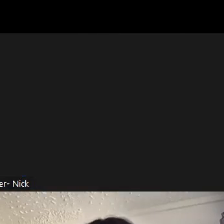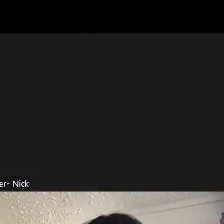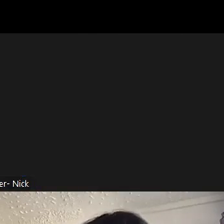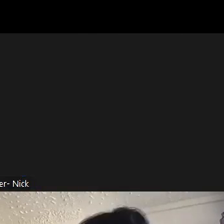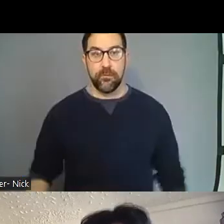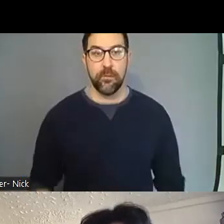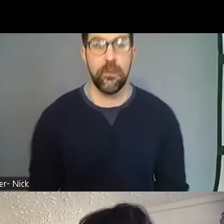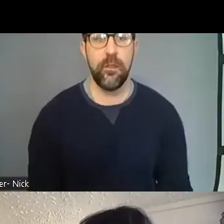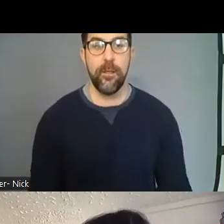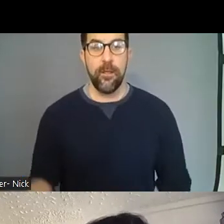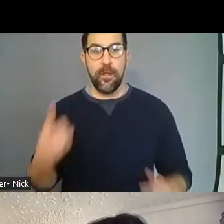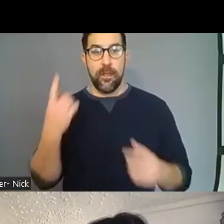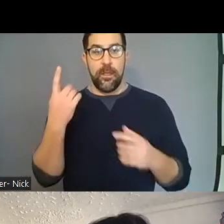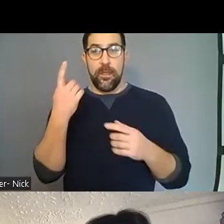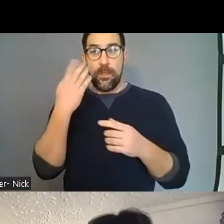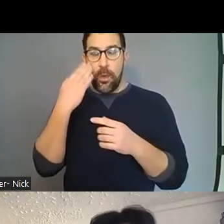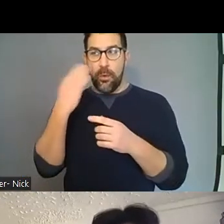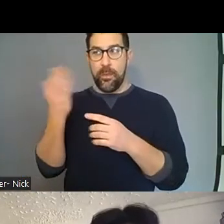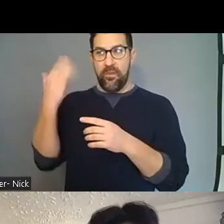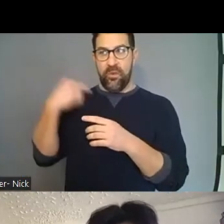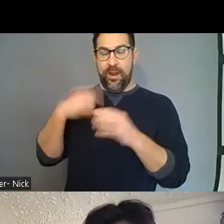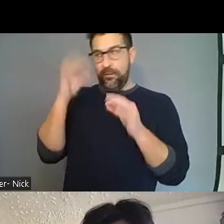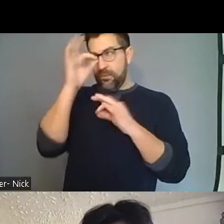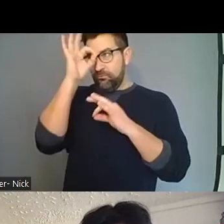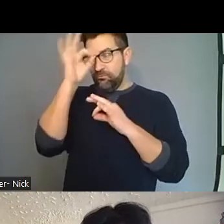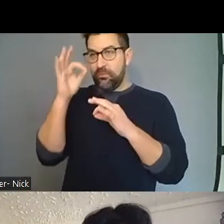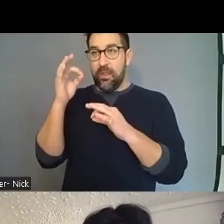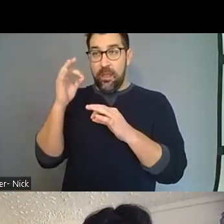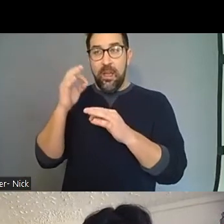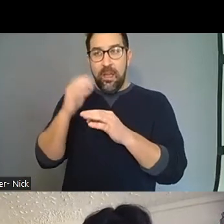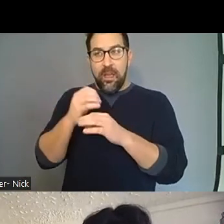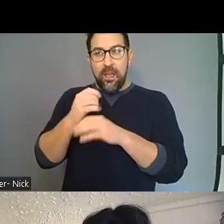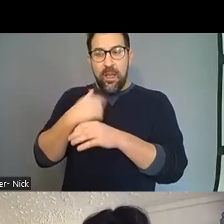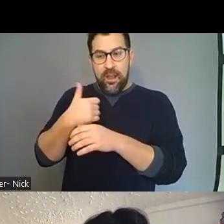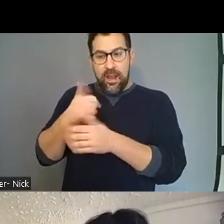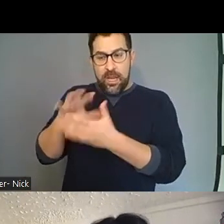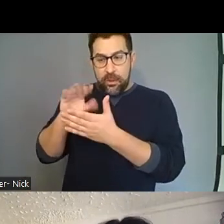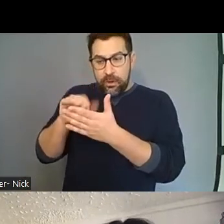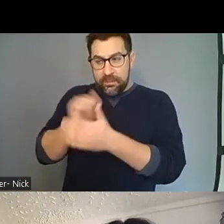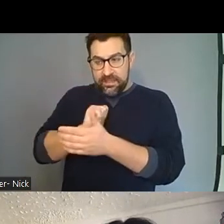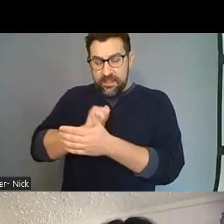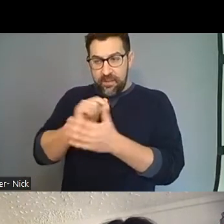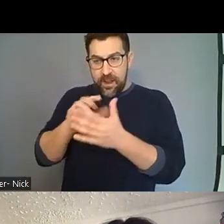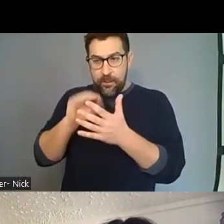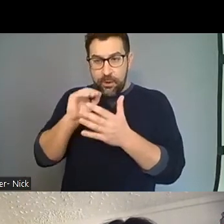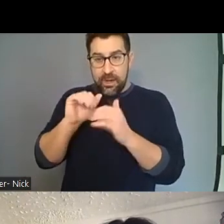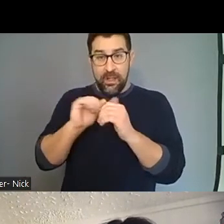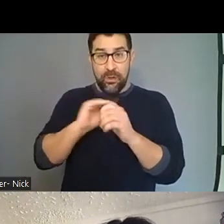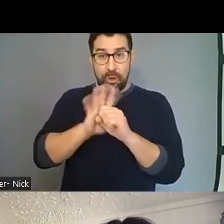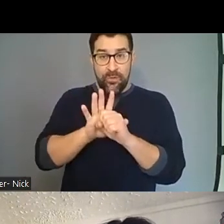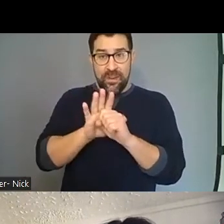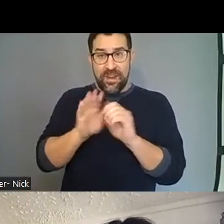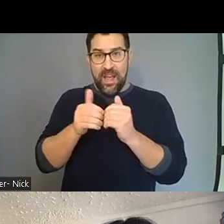I knew about the pandemic. I made sure to keep myself updated on how that was